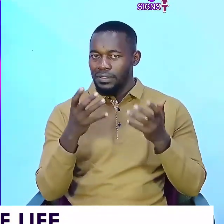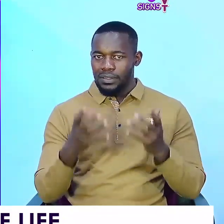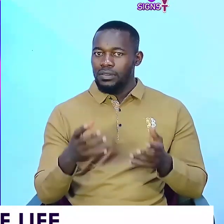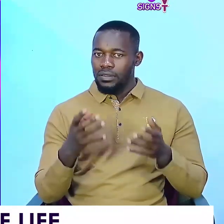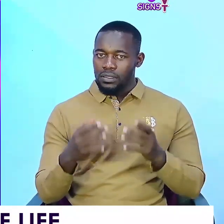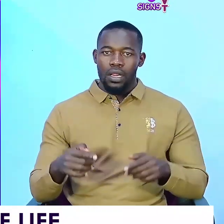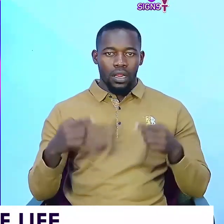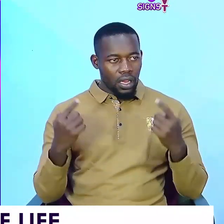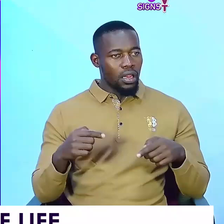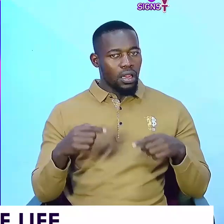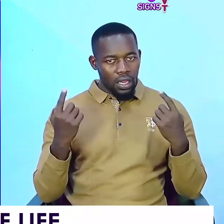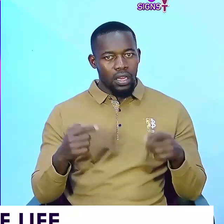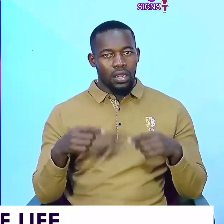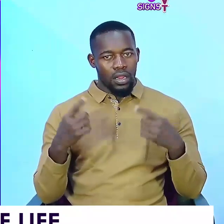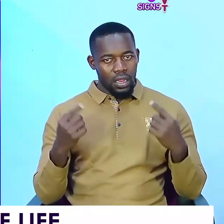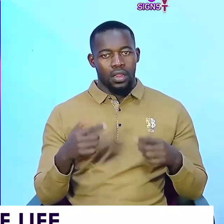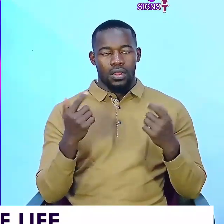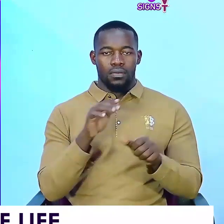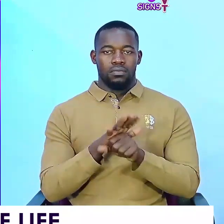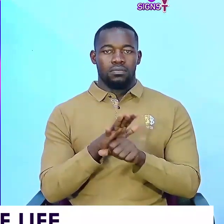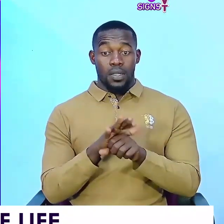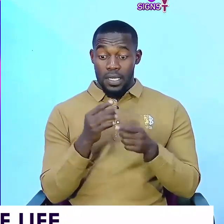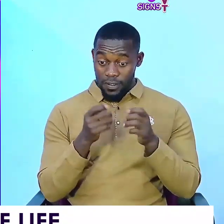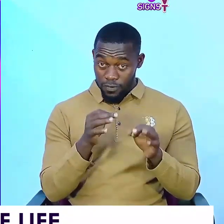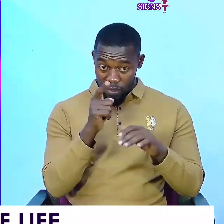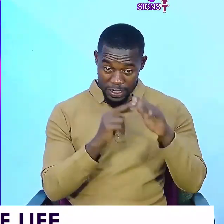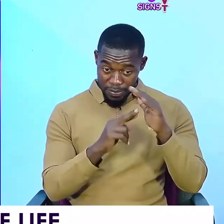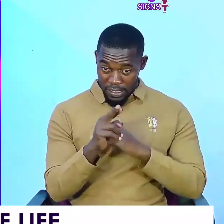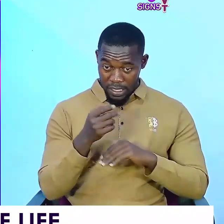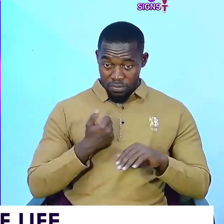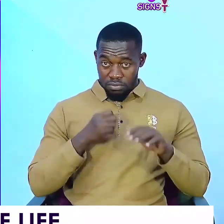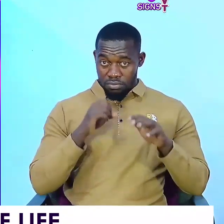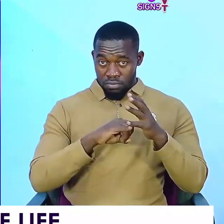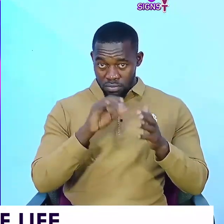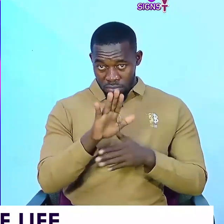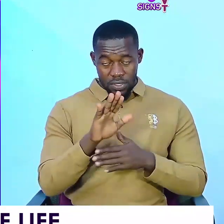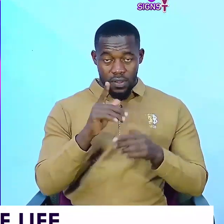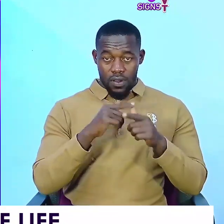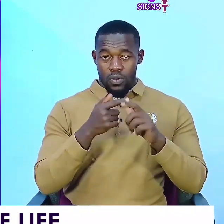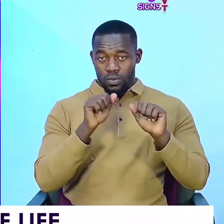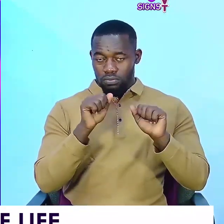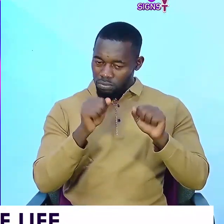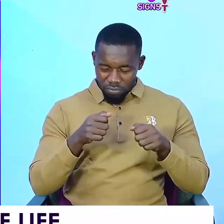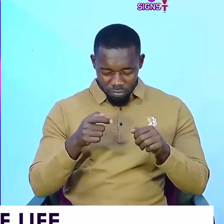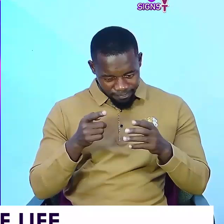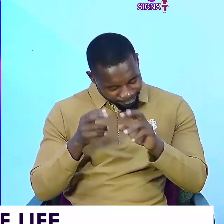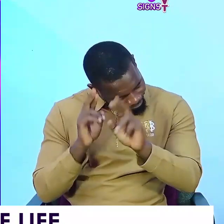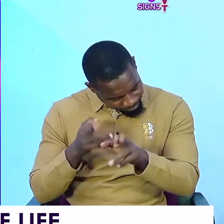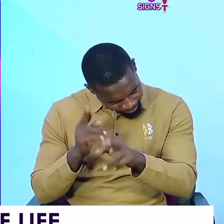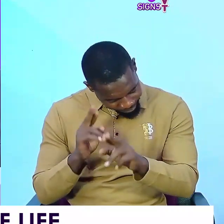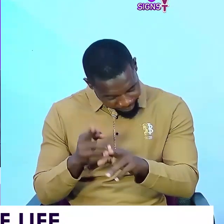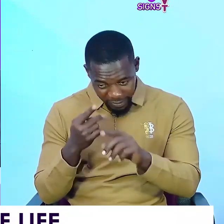the diverse opinions. Okay. Most, especially in politics, I just feel that There are no Re-